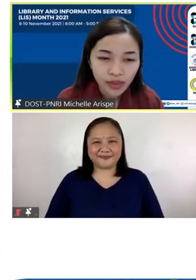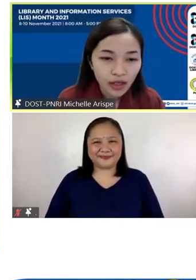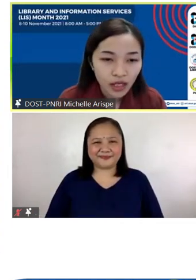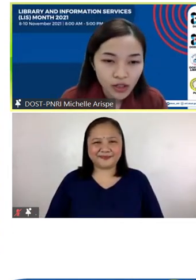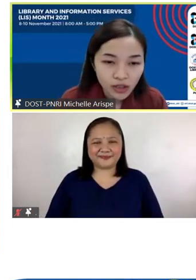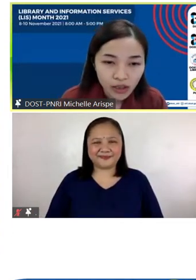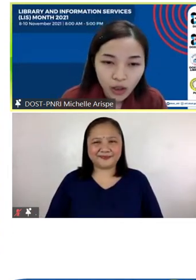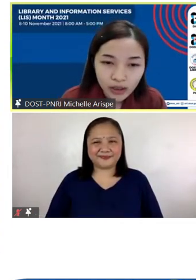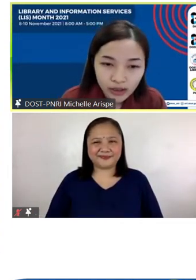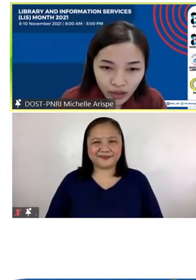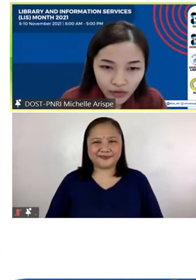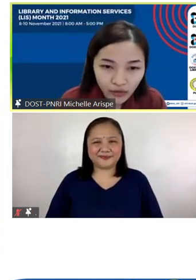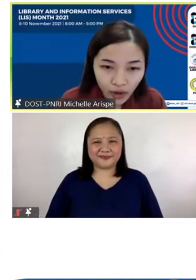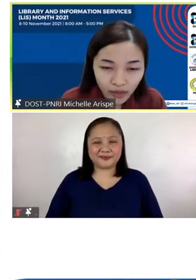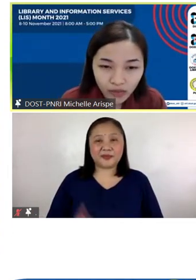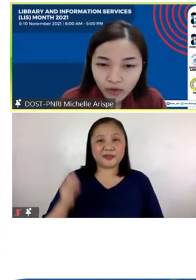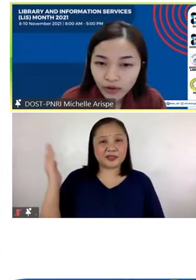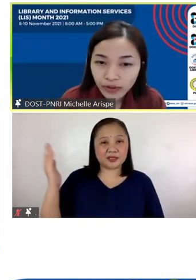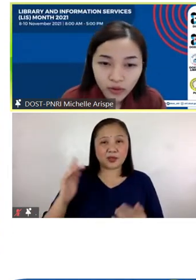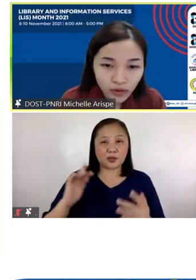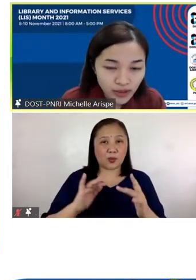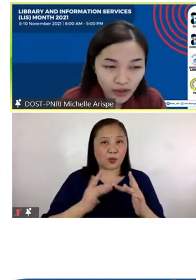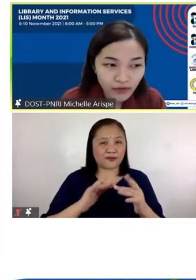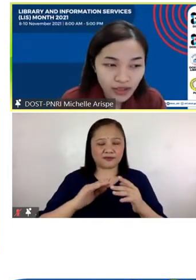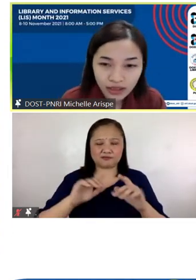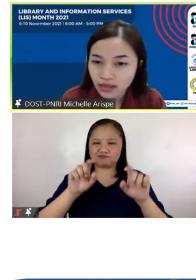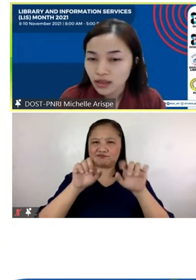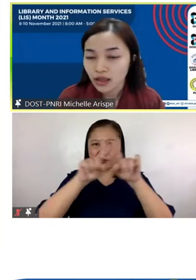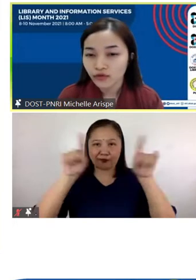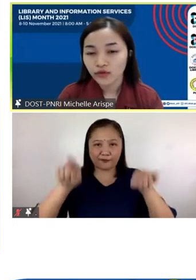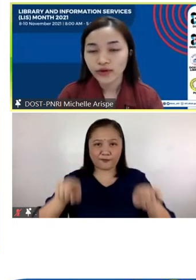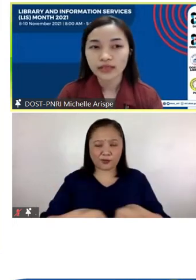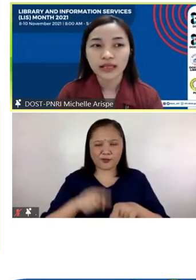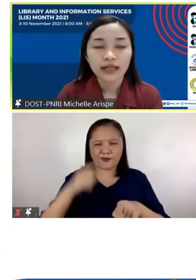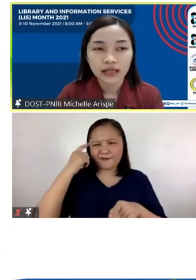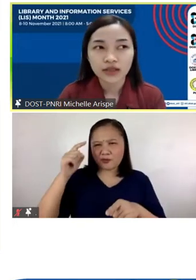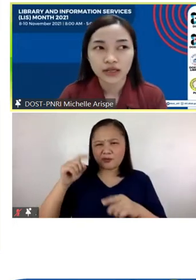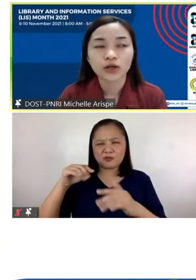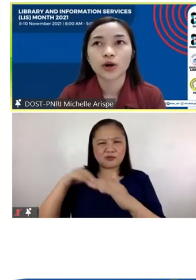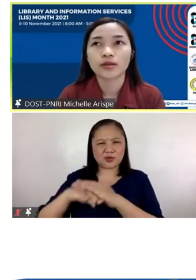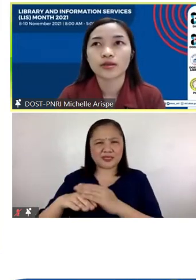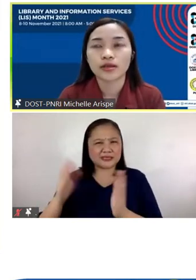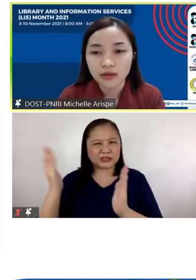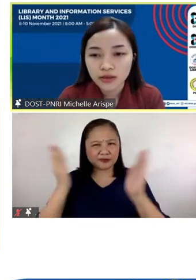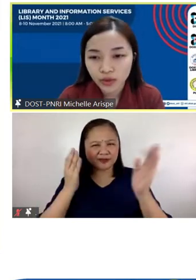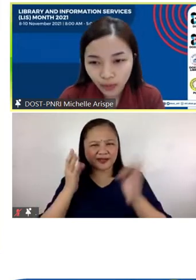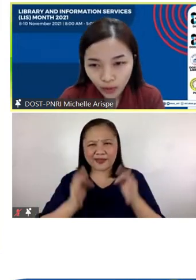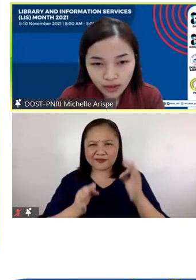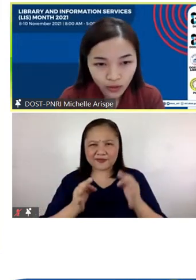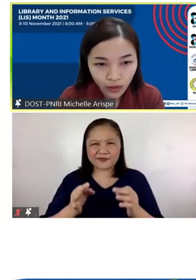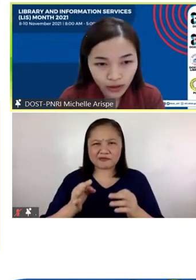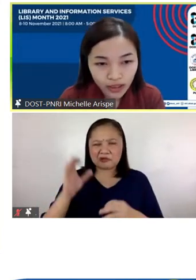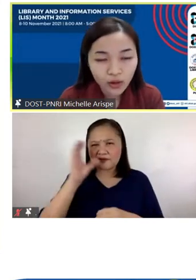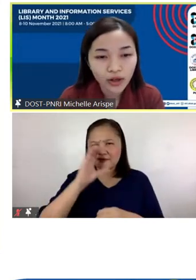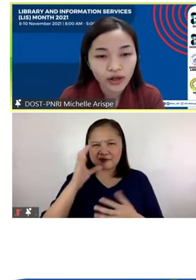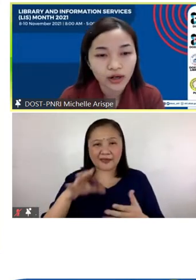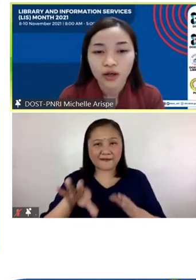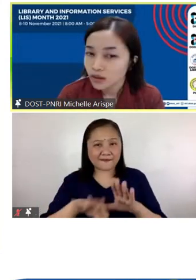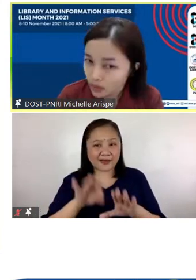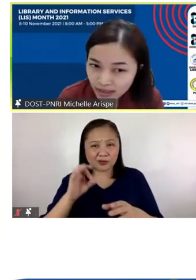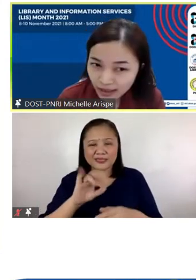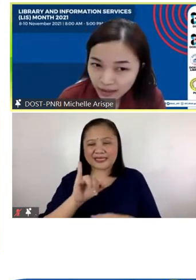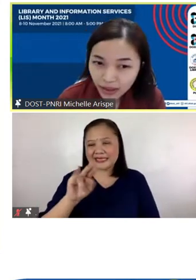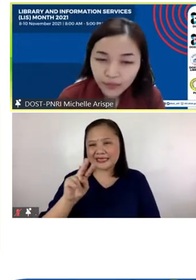So here's our online form for remote services. If you find anything on the INIS repository